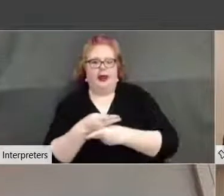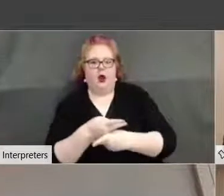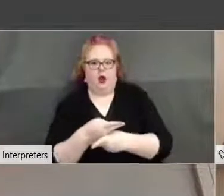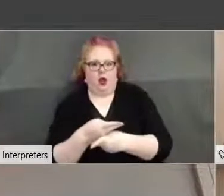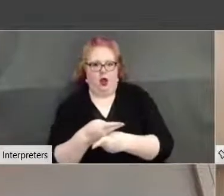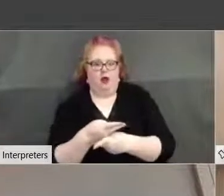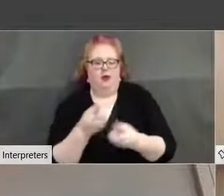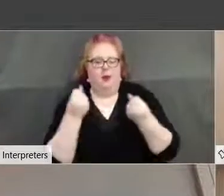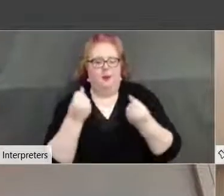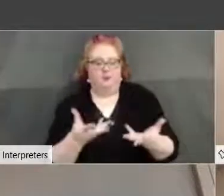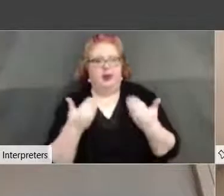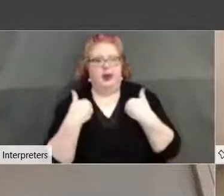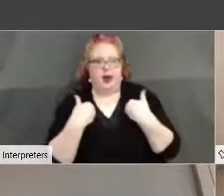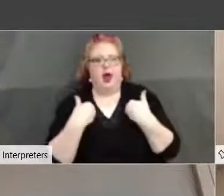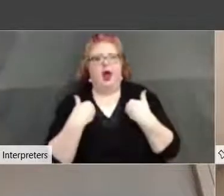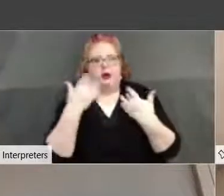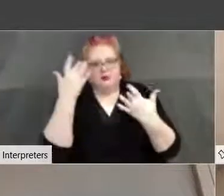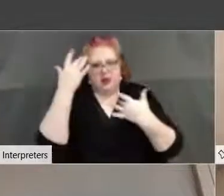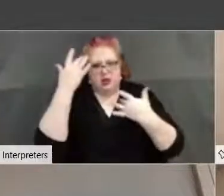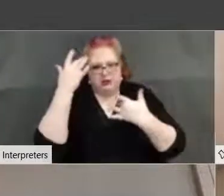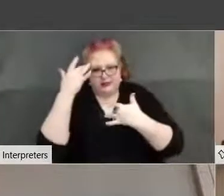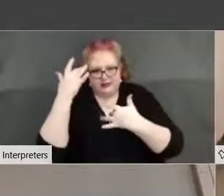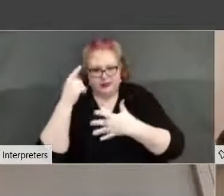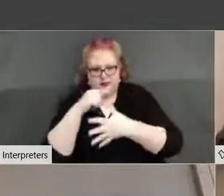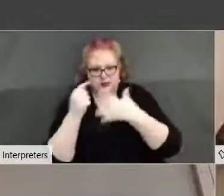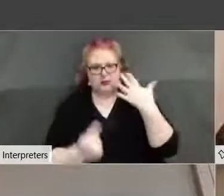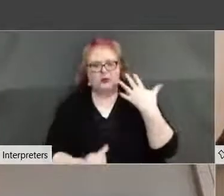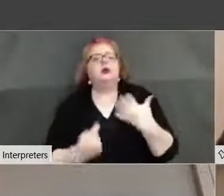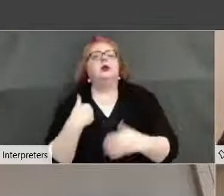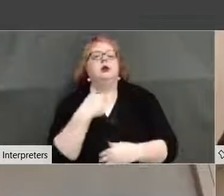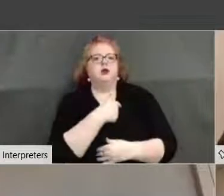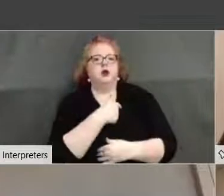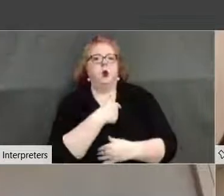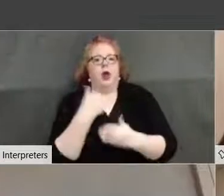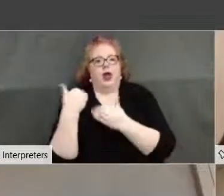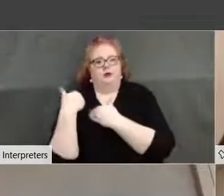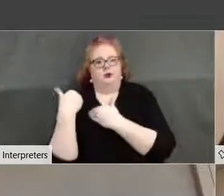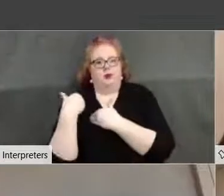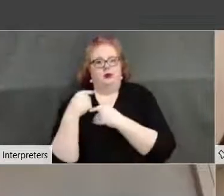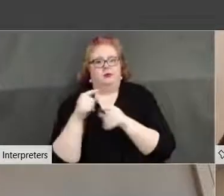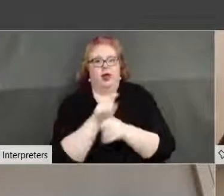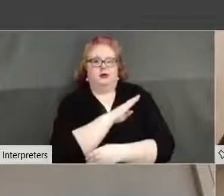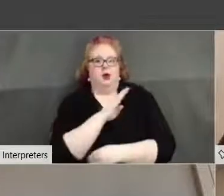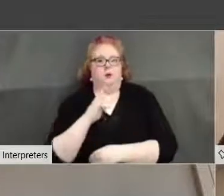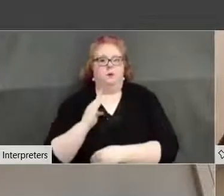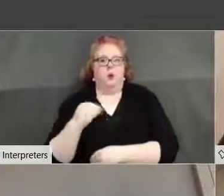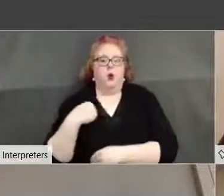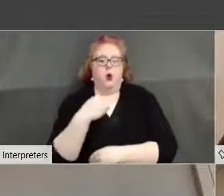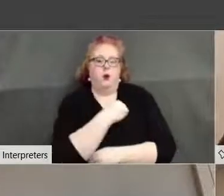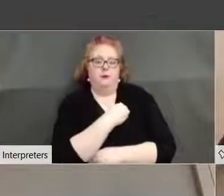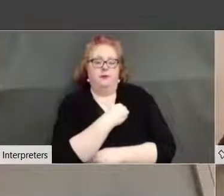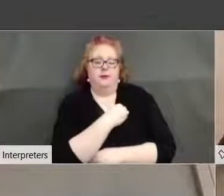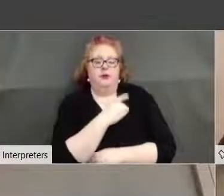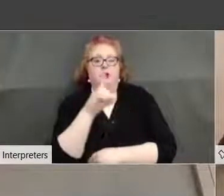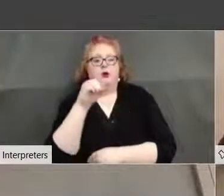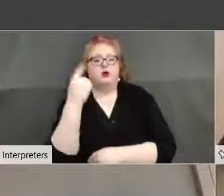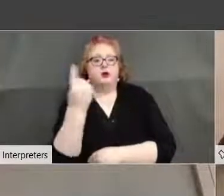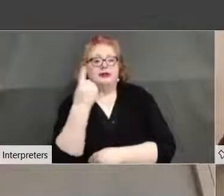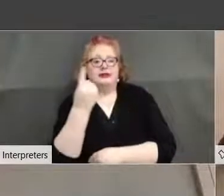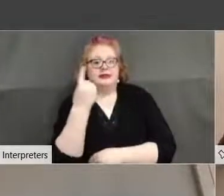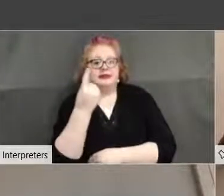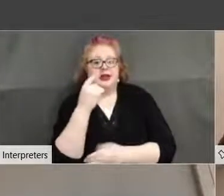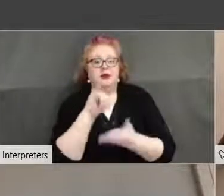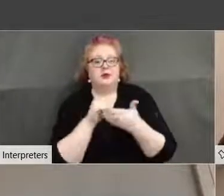at least one of the responsibilities I think we have as board members is to do something to try to give them a